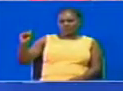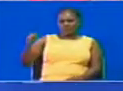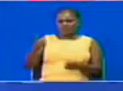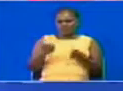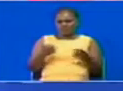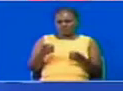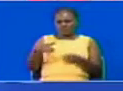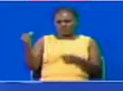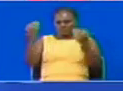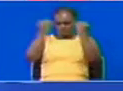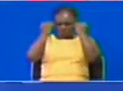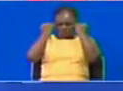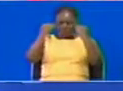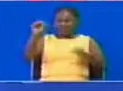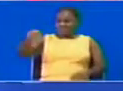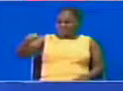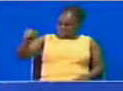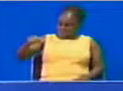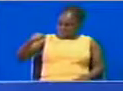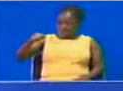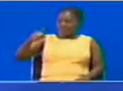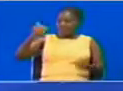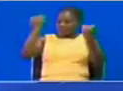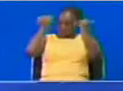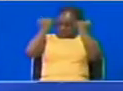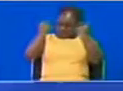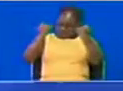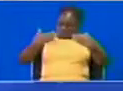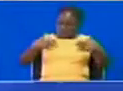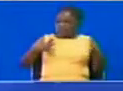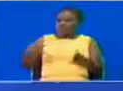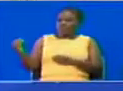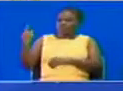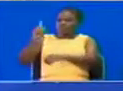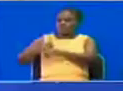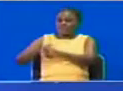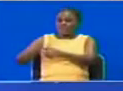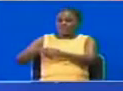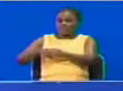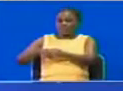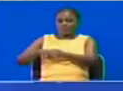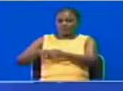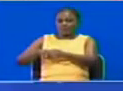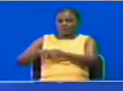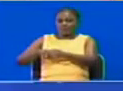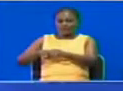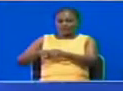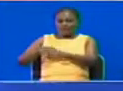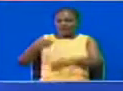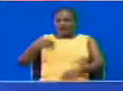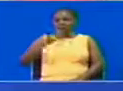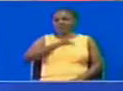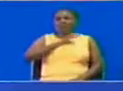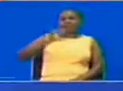lawsuits? They will be sued. Remember that universities are actually run by councils. Mm-hmm.